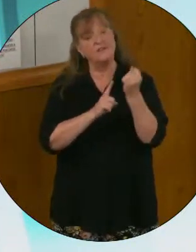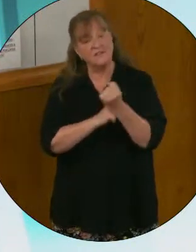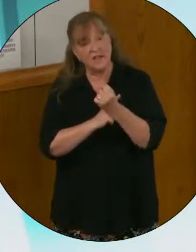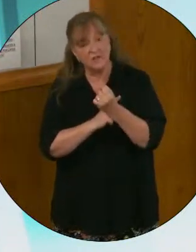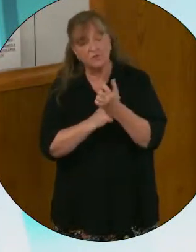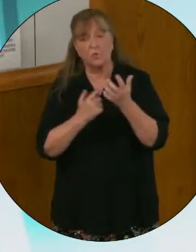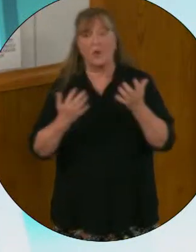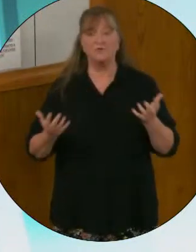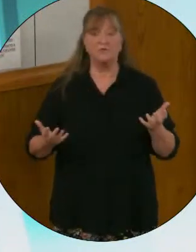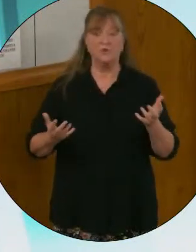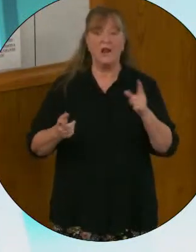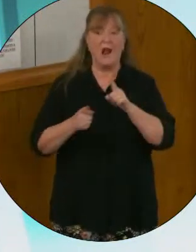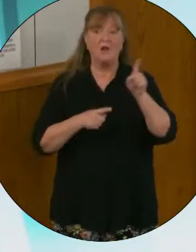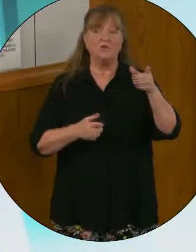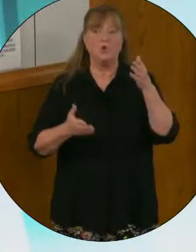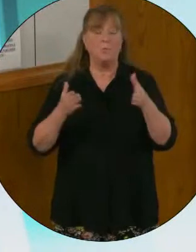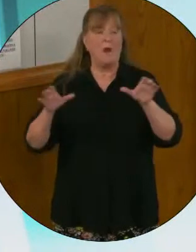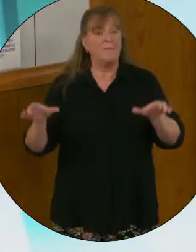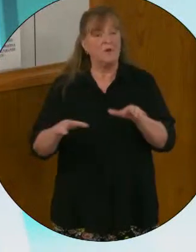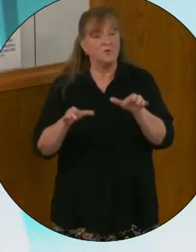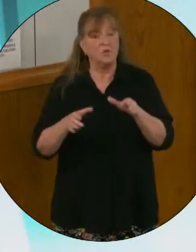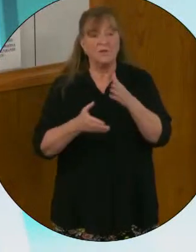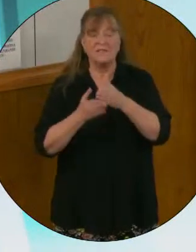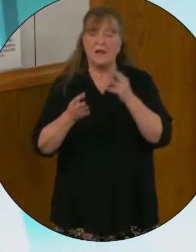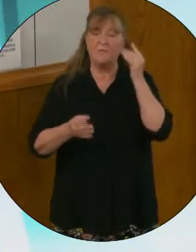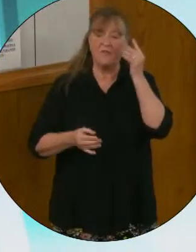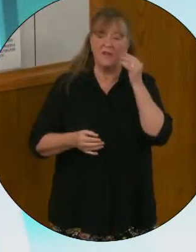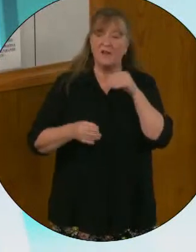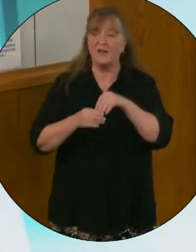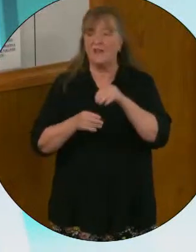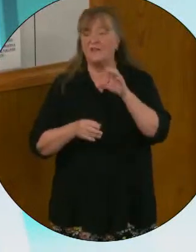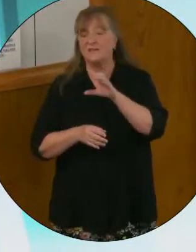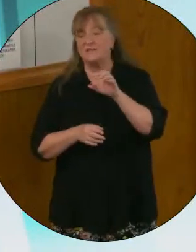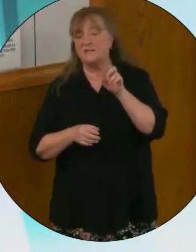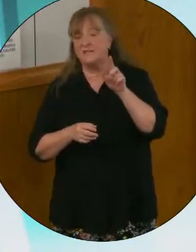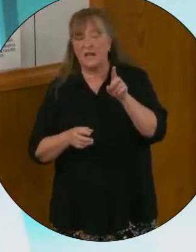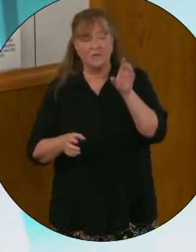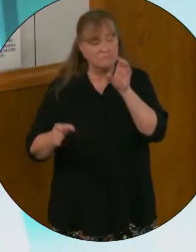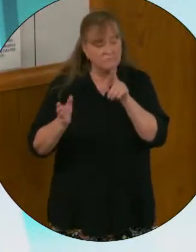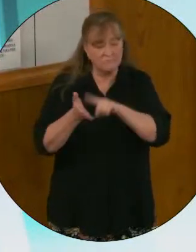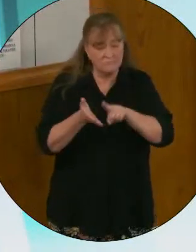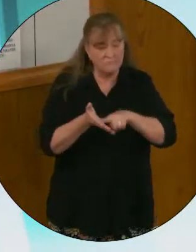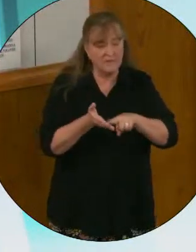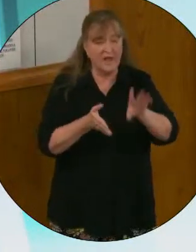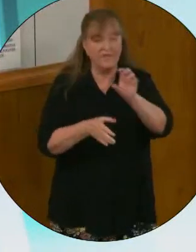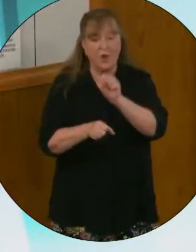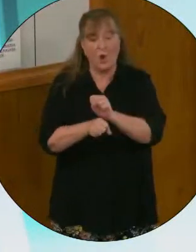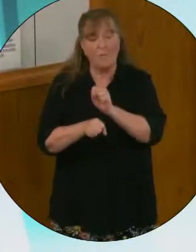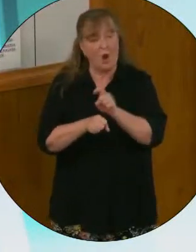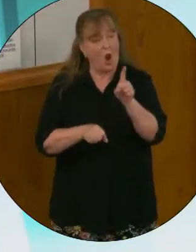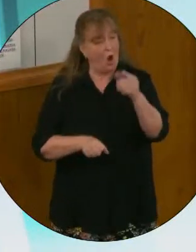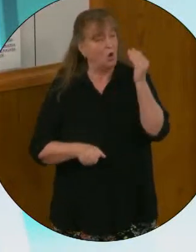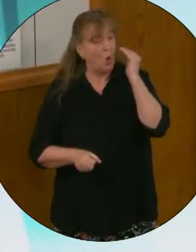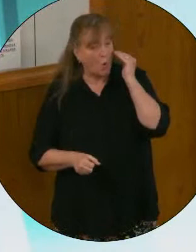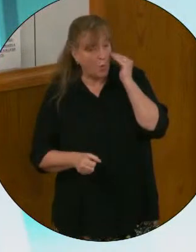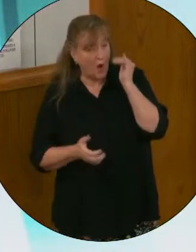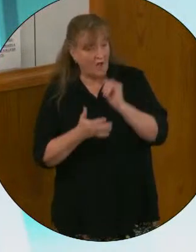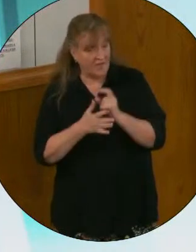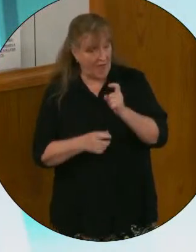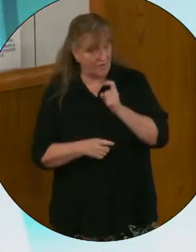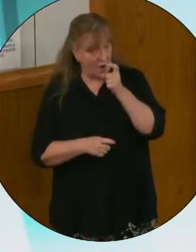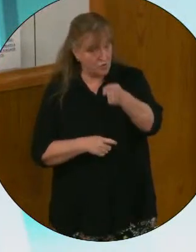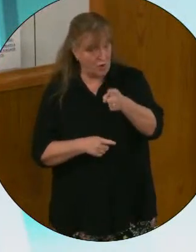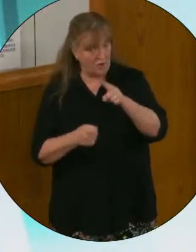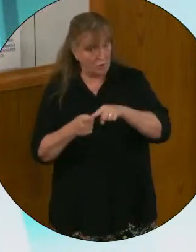hand, as you guys know, I've been doing some digging into CCSD and all of its employees. Are you aware that the grant that goes